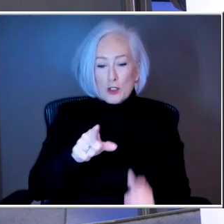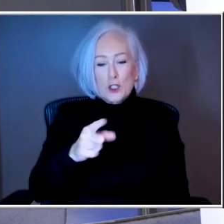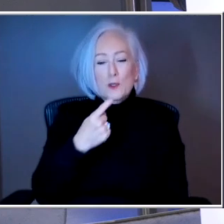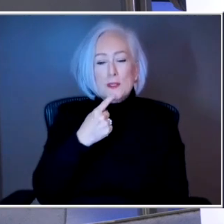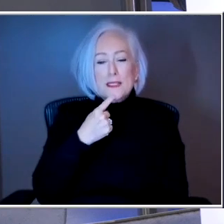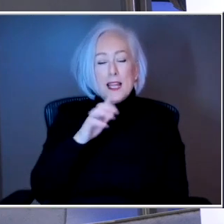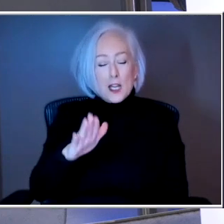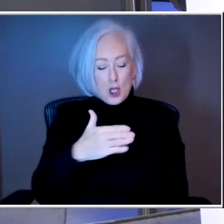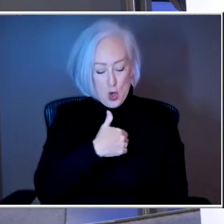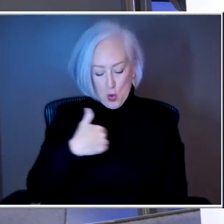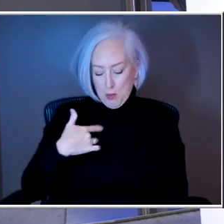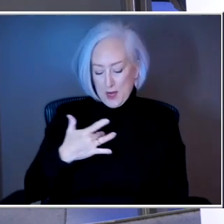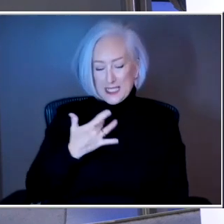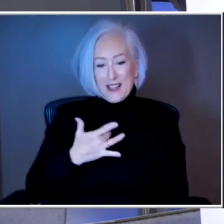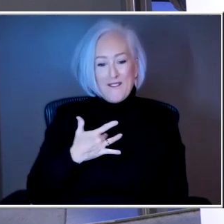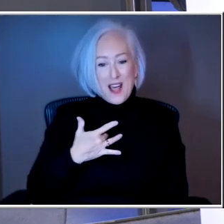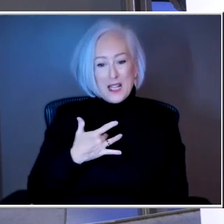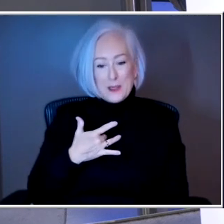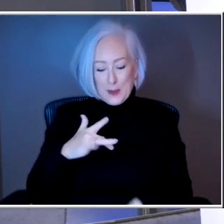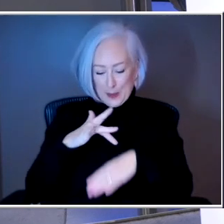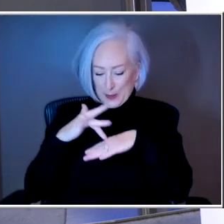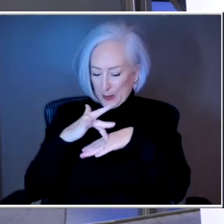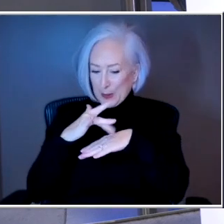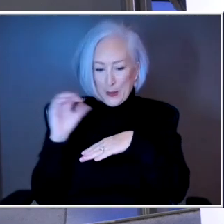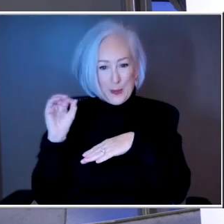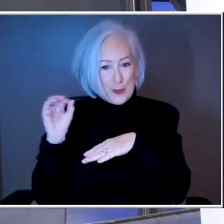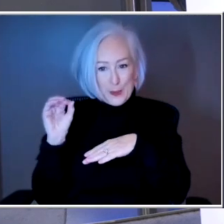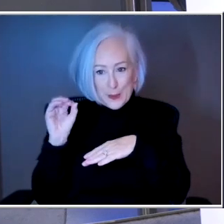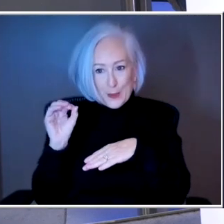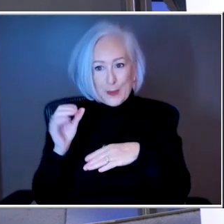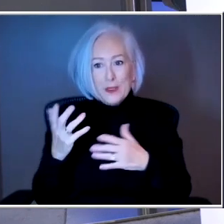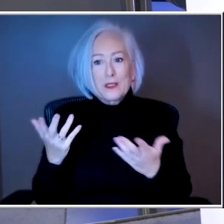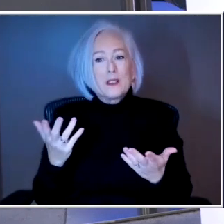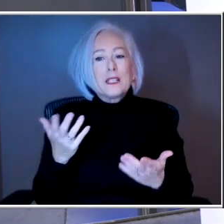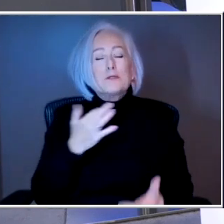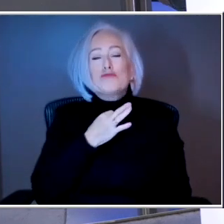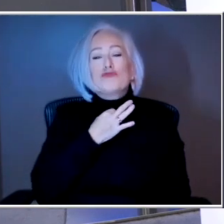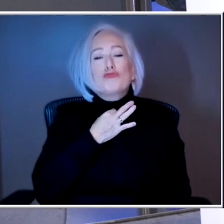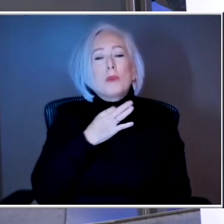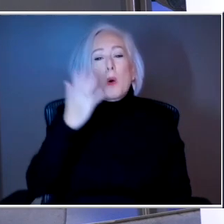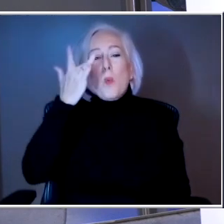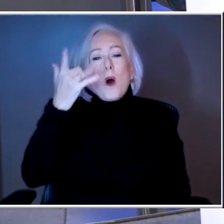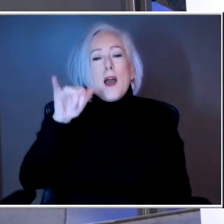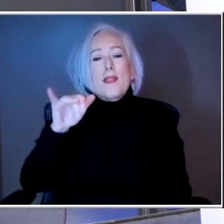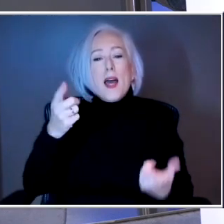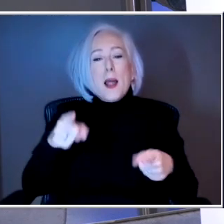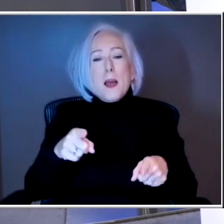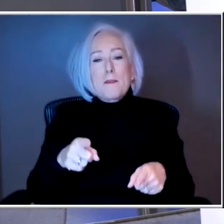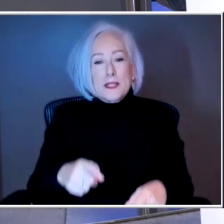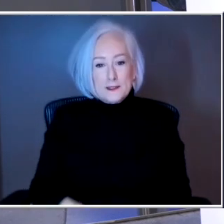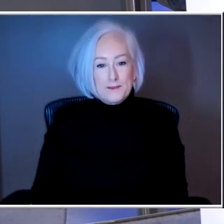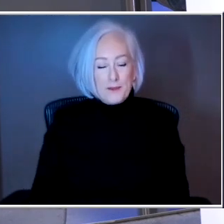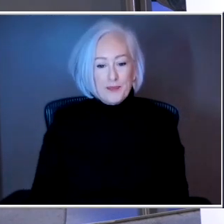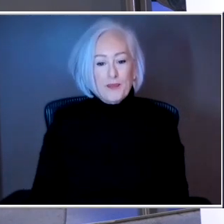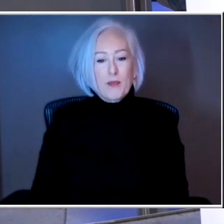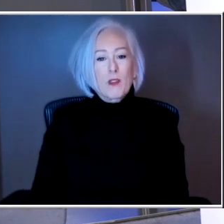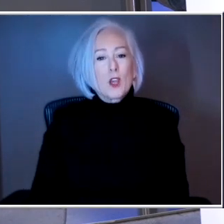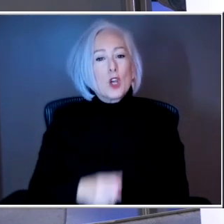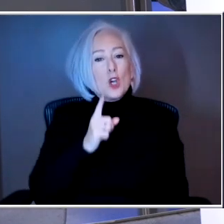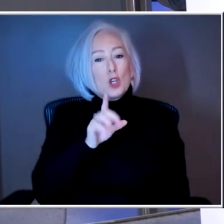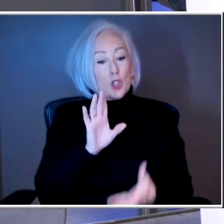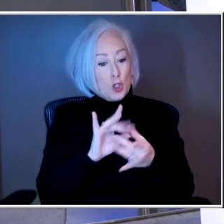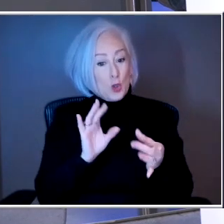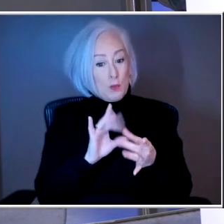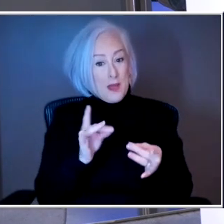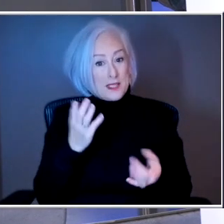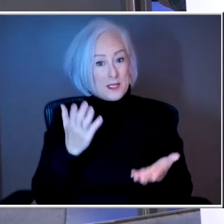while. I'll ask you what it felt like, but I wanted to ask Dr. D'Souza why that might be. I think you mentioned maybe that they were numb